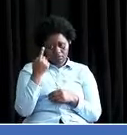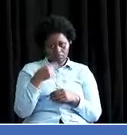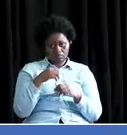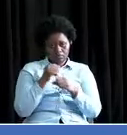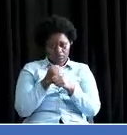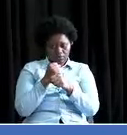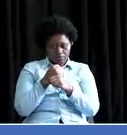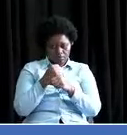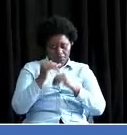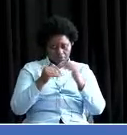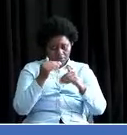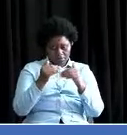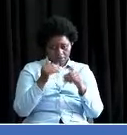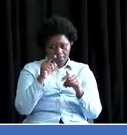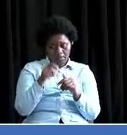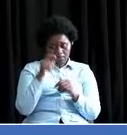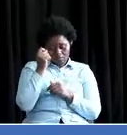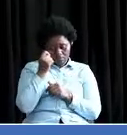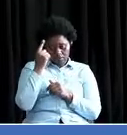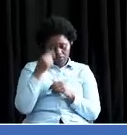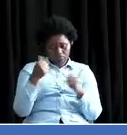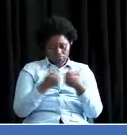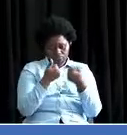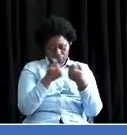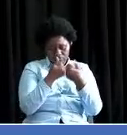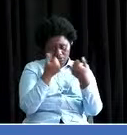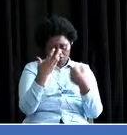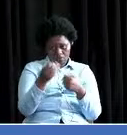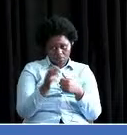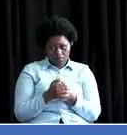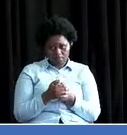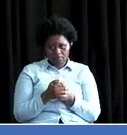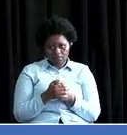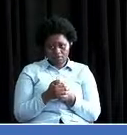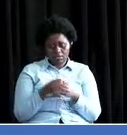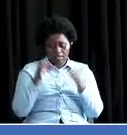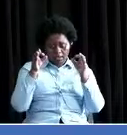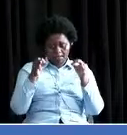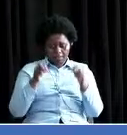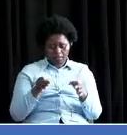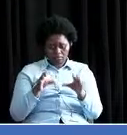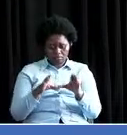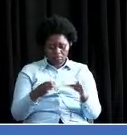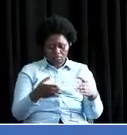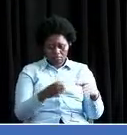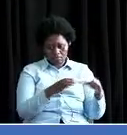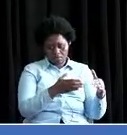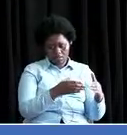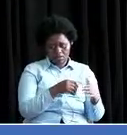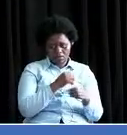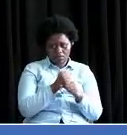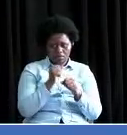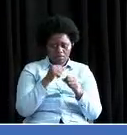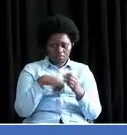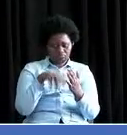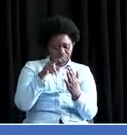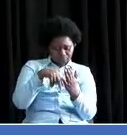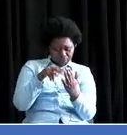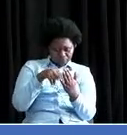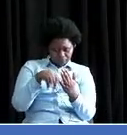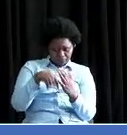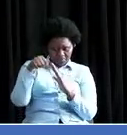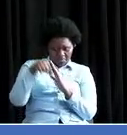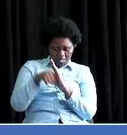put in, but you also have to understand the challenges we face as political parties because we have not interrogated the